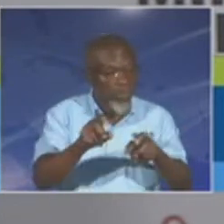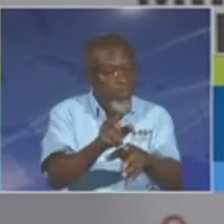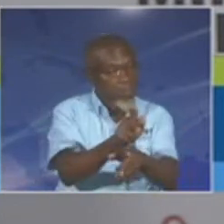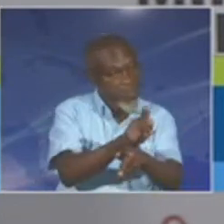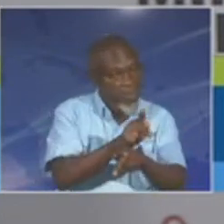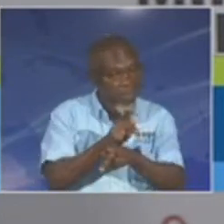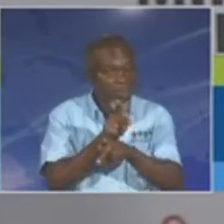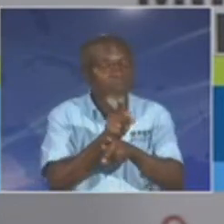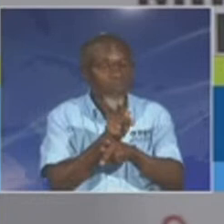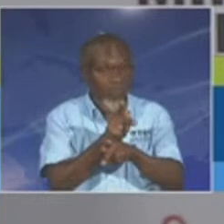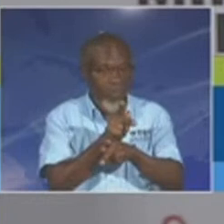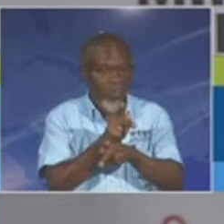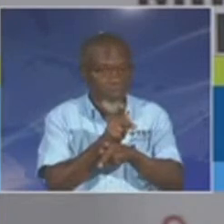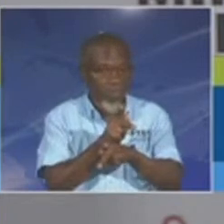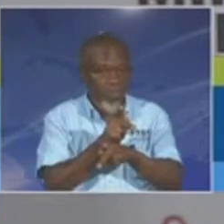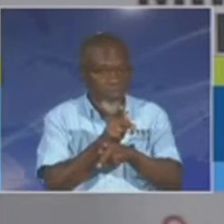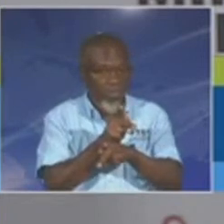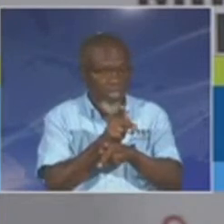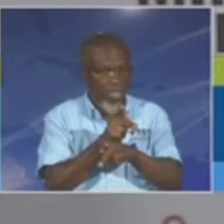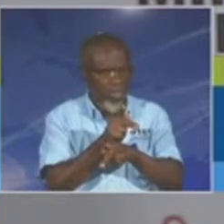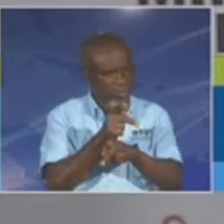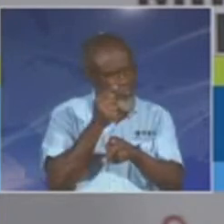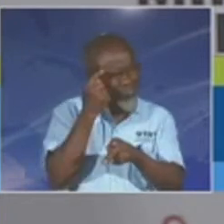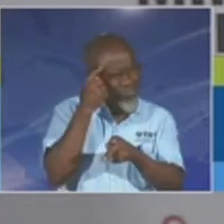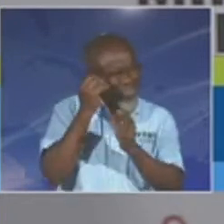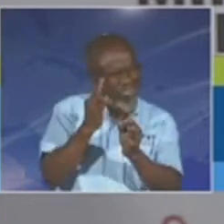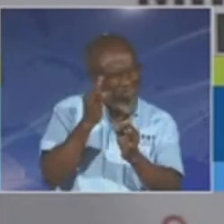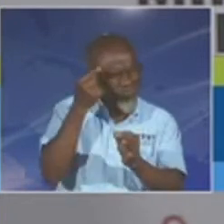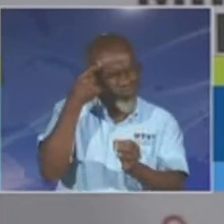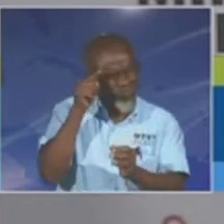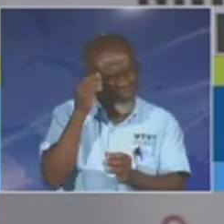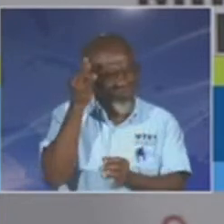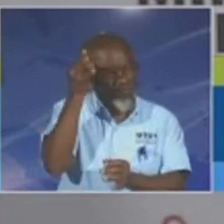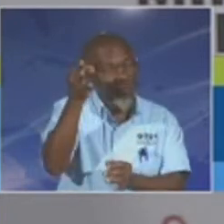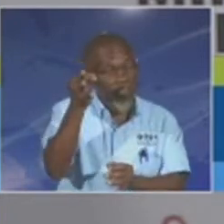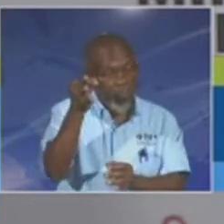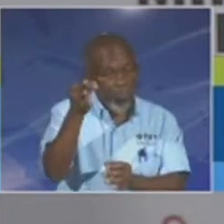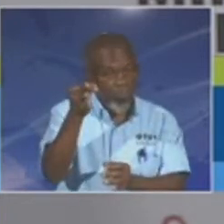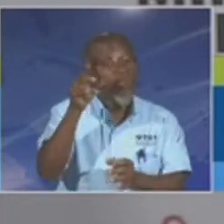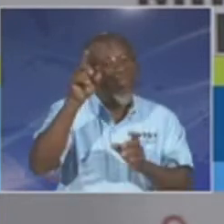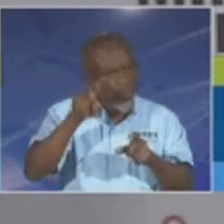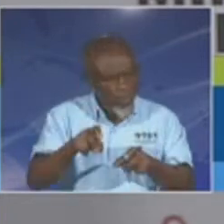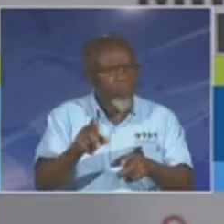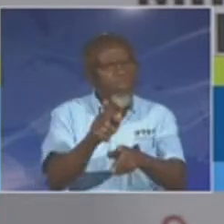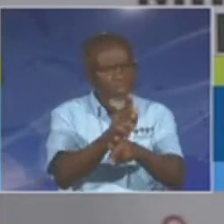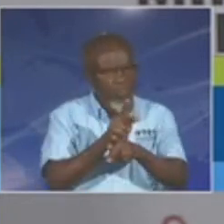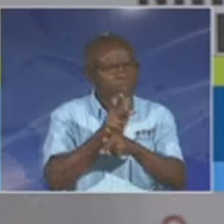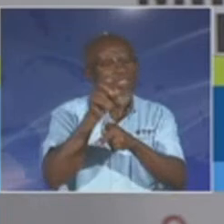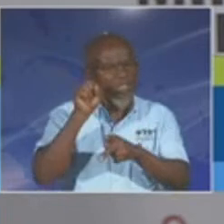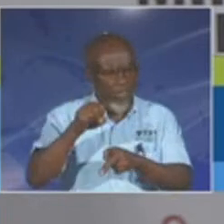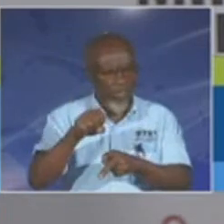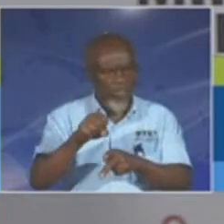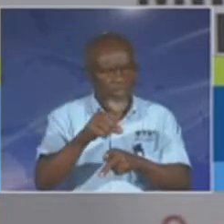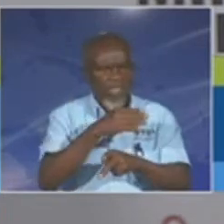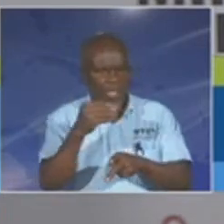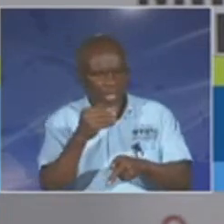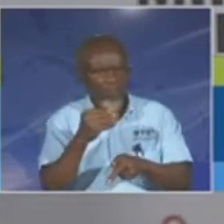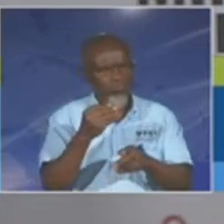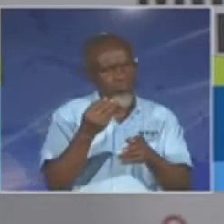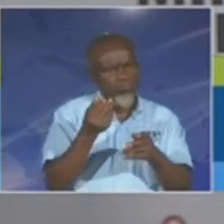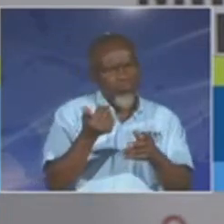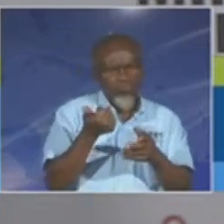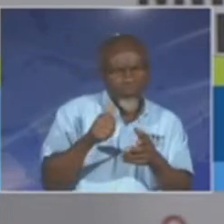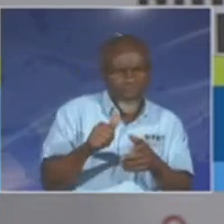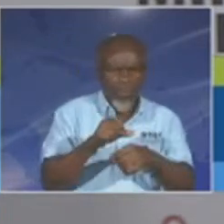predictions into the future. So we have to be cautious. And as we always say, recommendations continue to be made from the Ministry of Health to